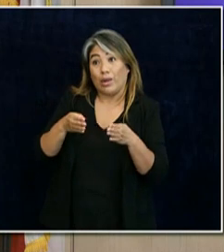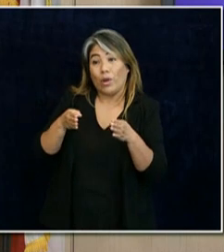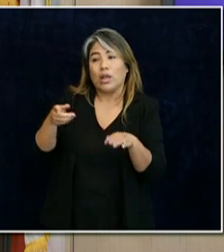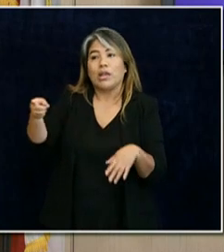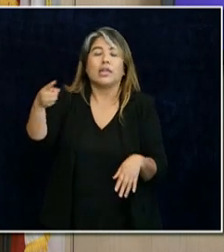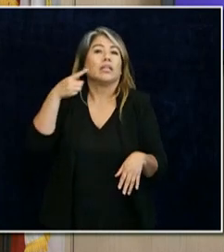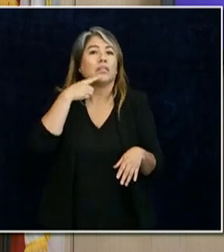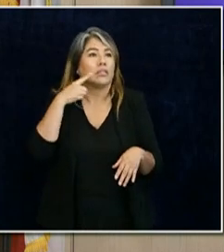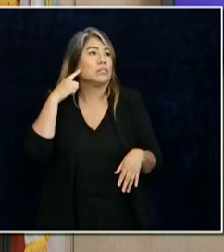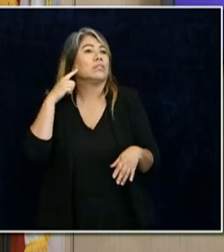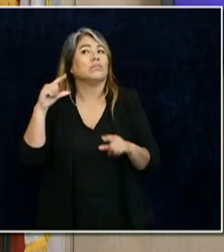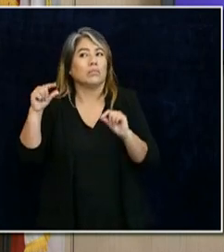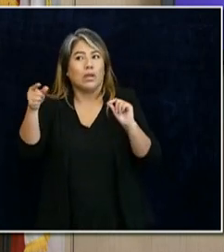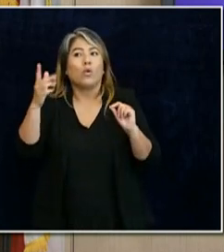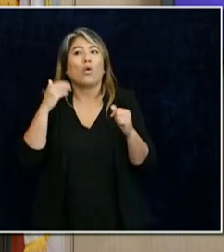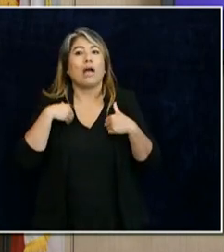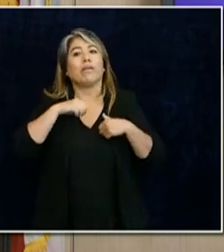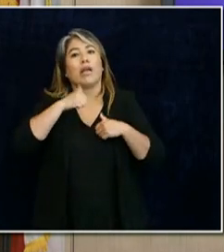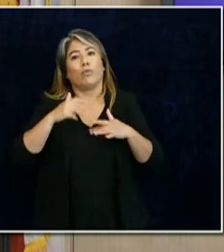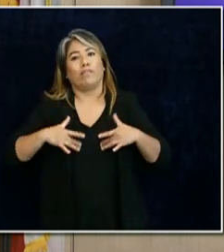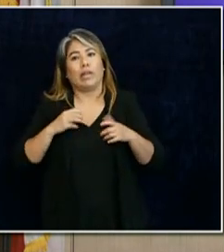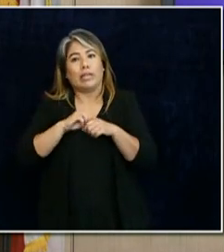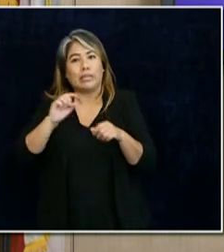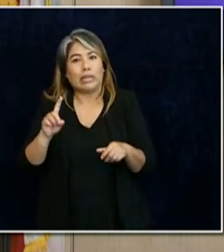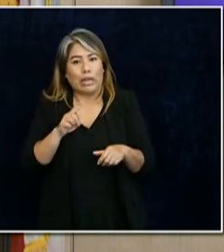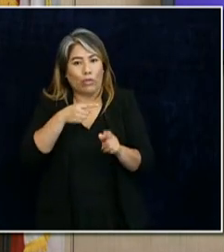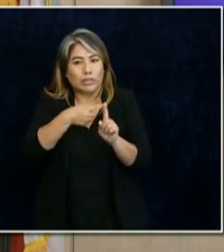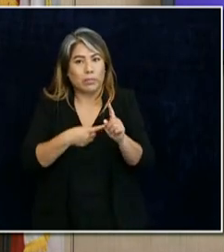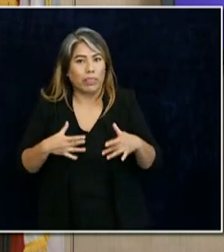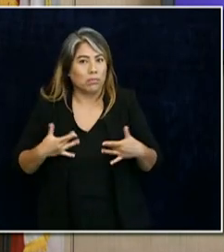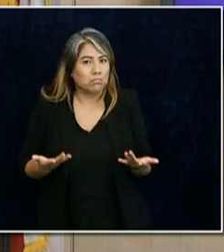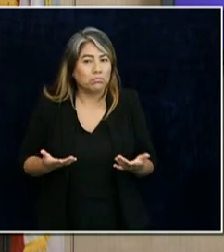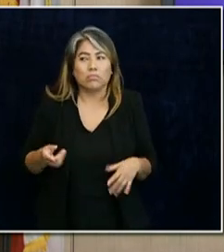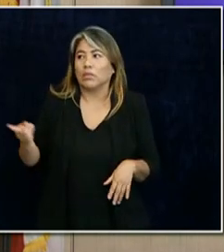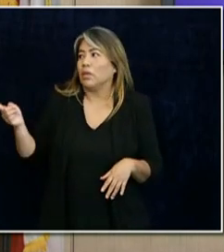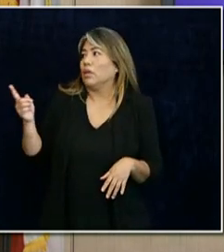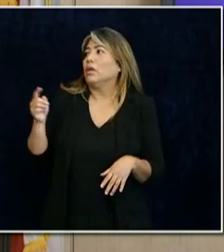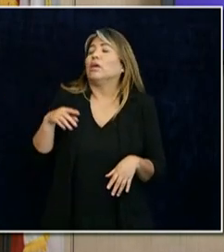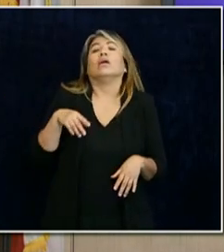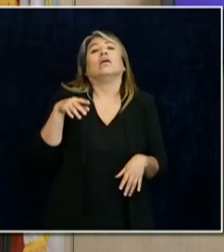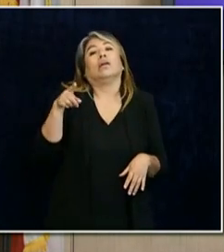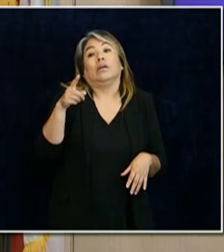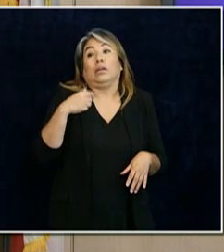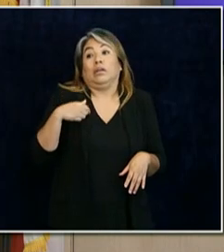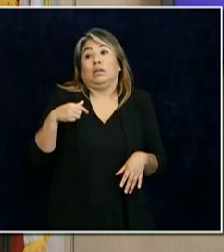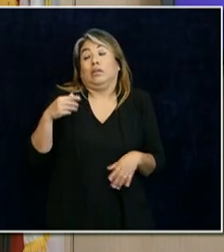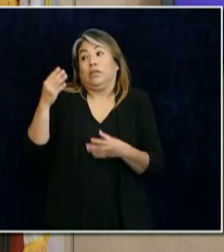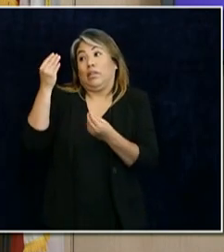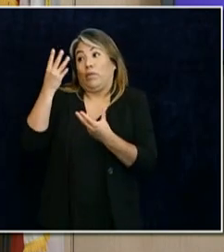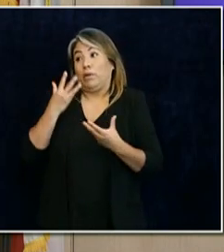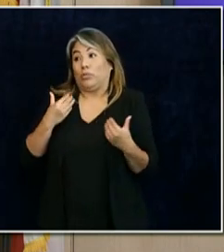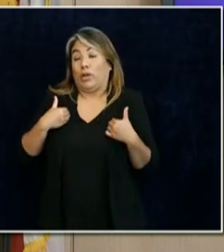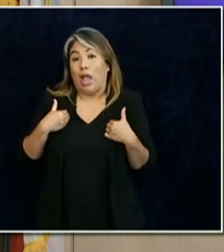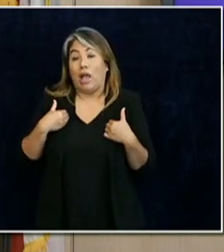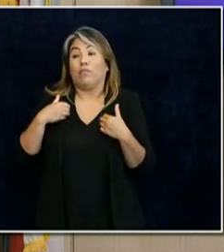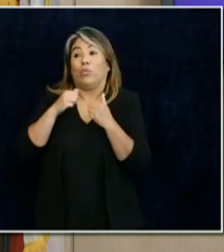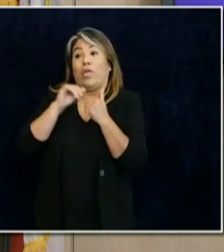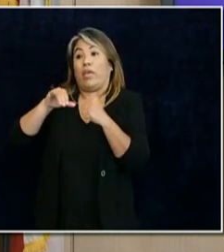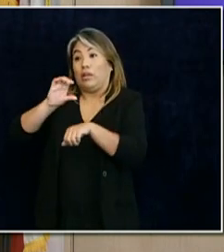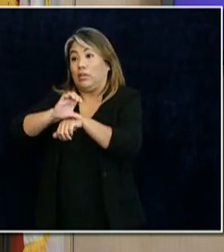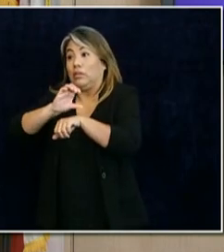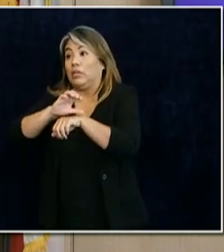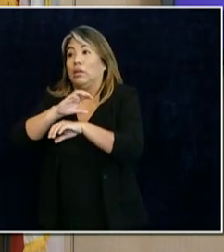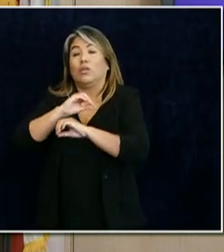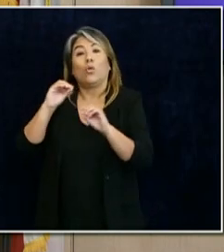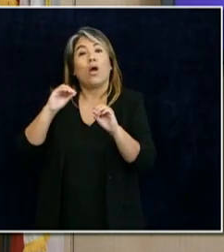holding another event in San Diego this month. Yeah, the information we have in relation to that individual and that organization is they don't have